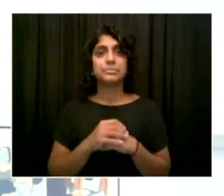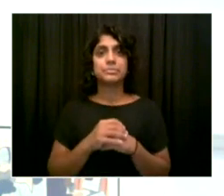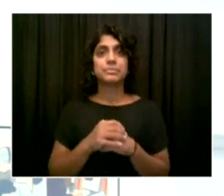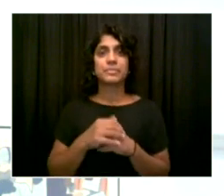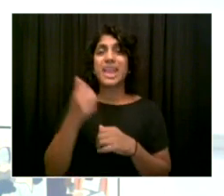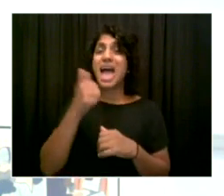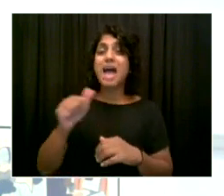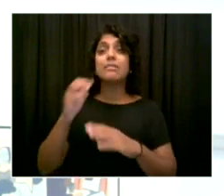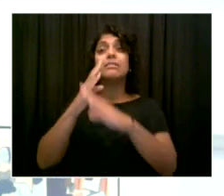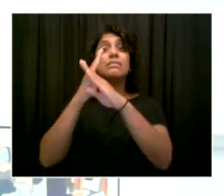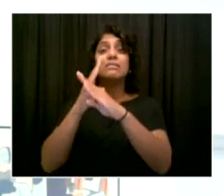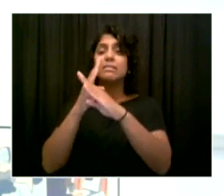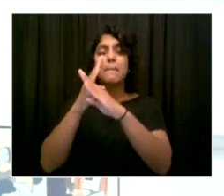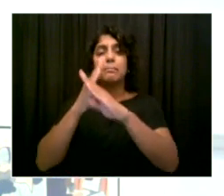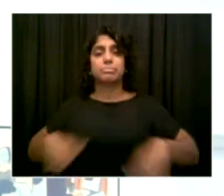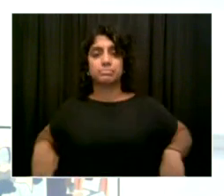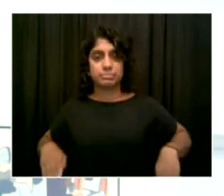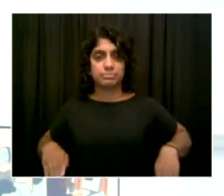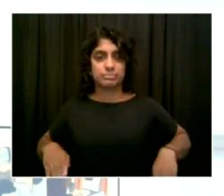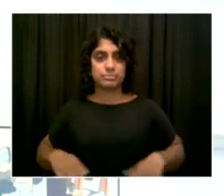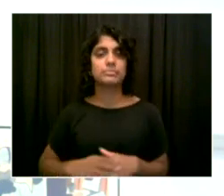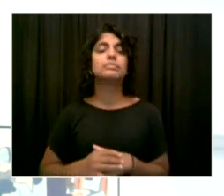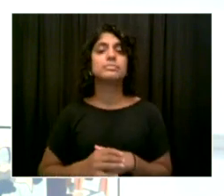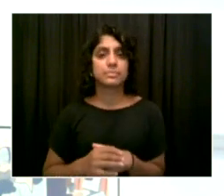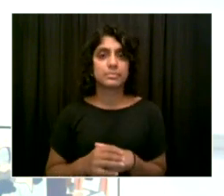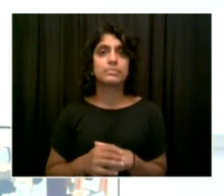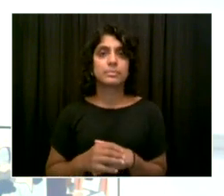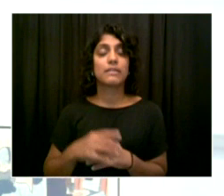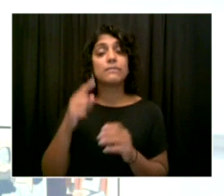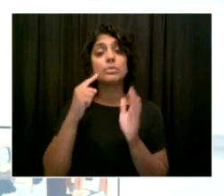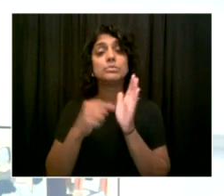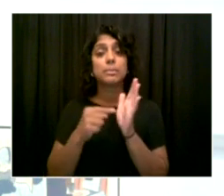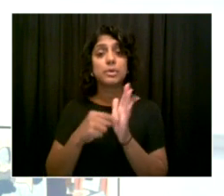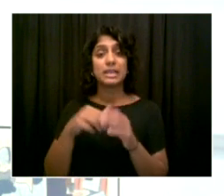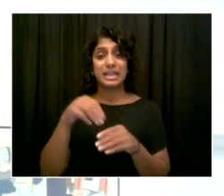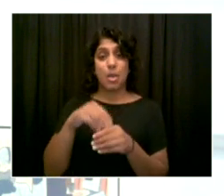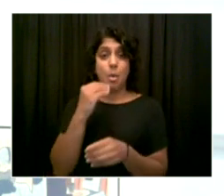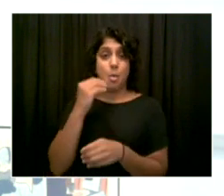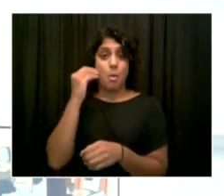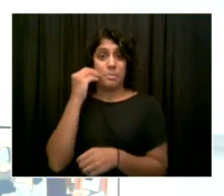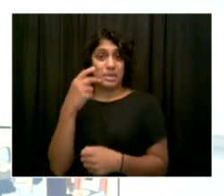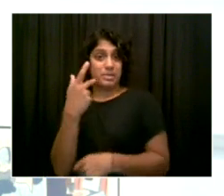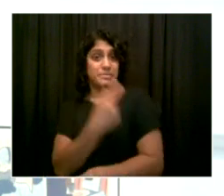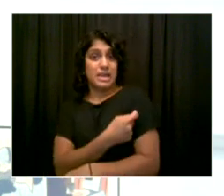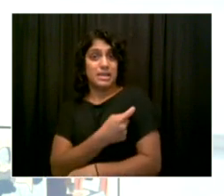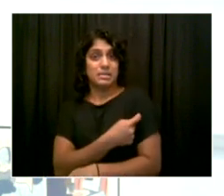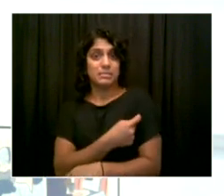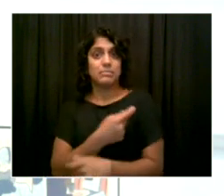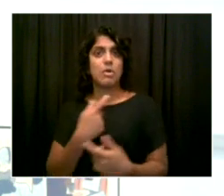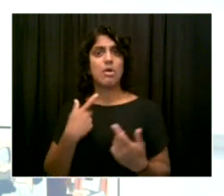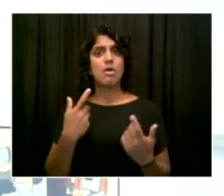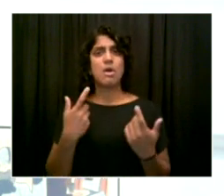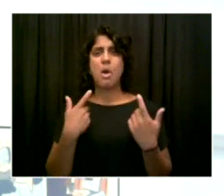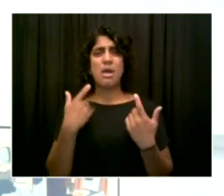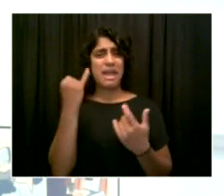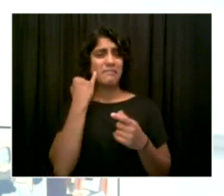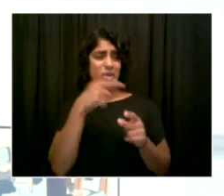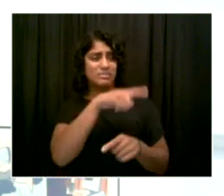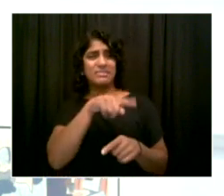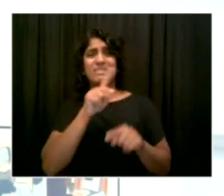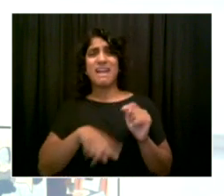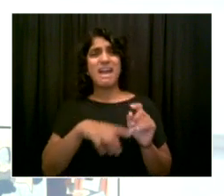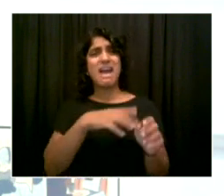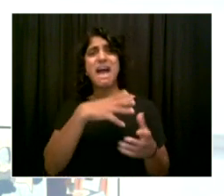is eligible for the vaccine. And you'll see an even more concerted push around ensuring that younger people